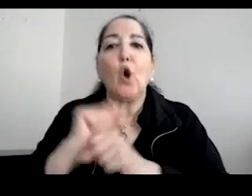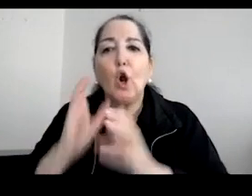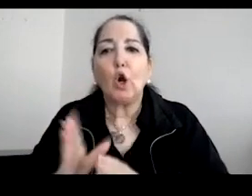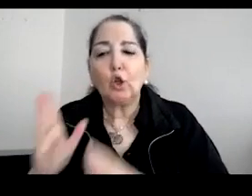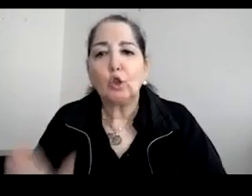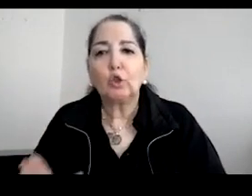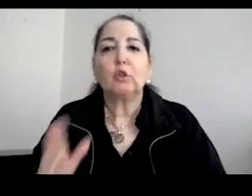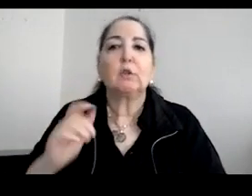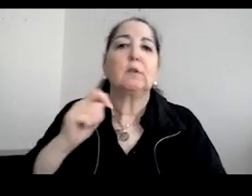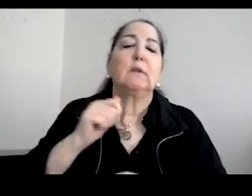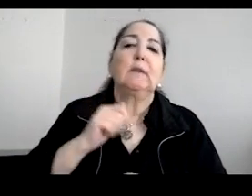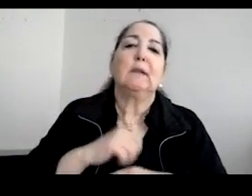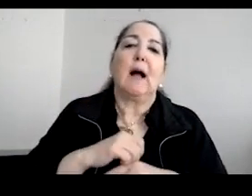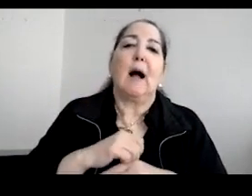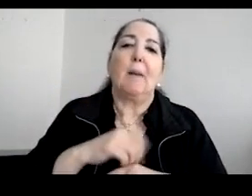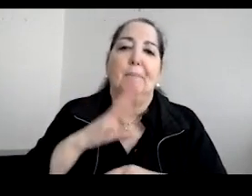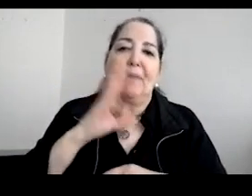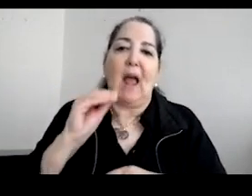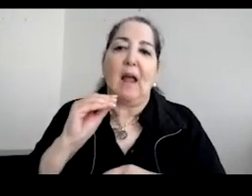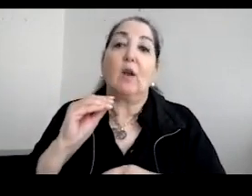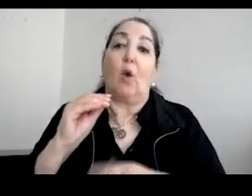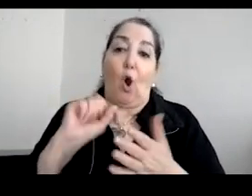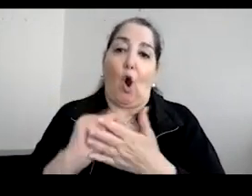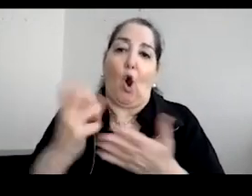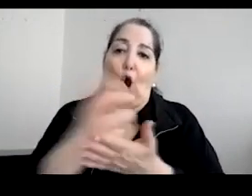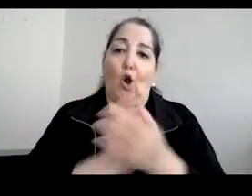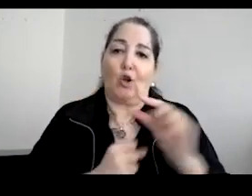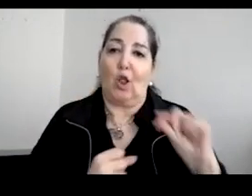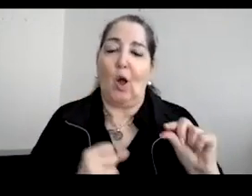industries, that explains a lot of the patterns that you see by